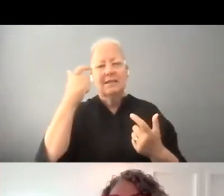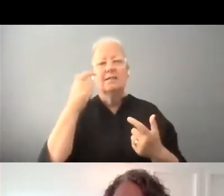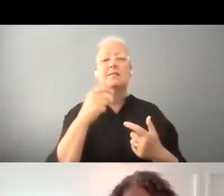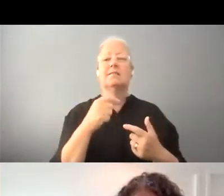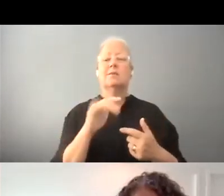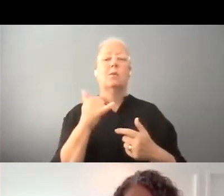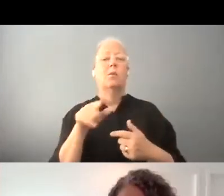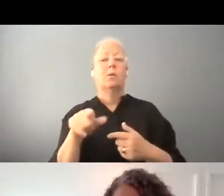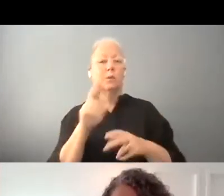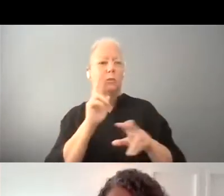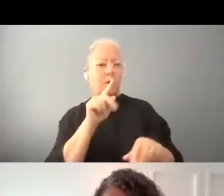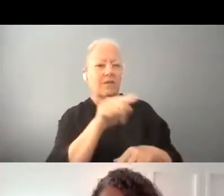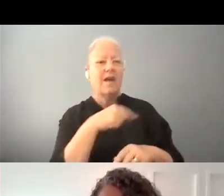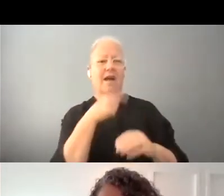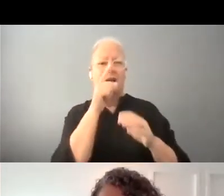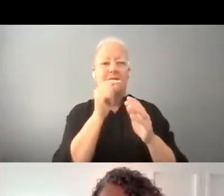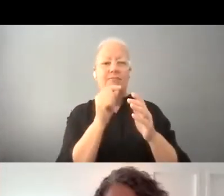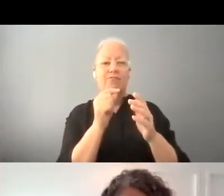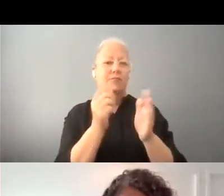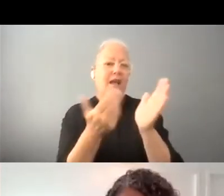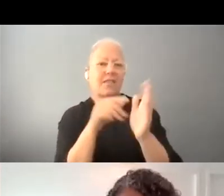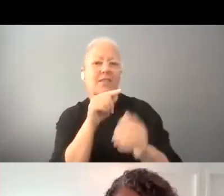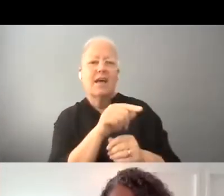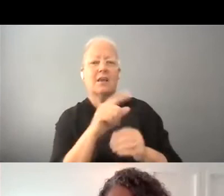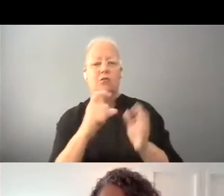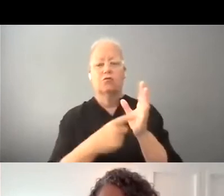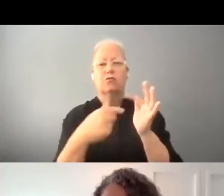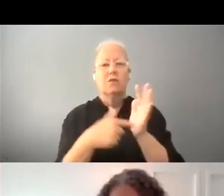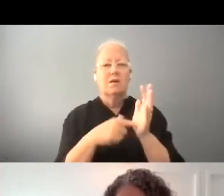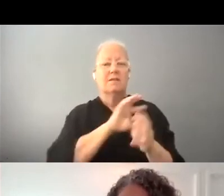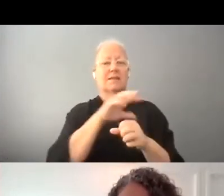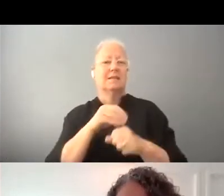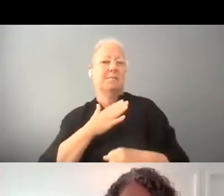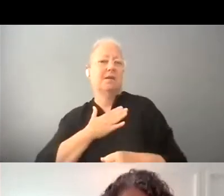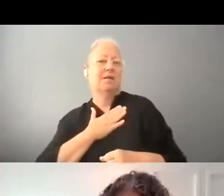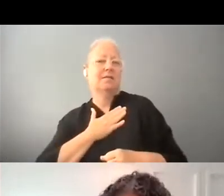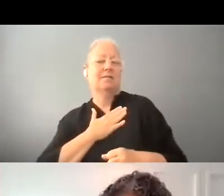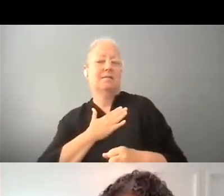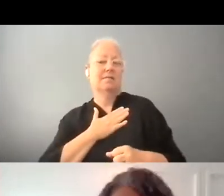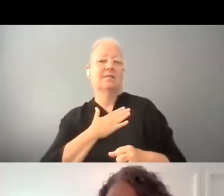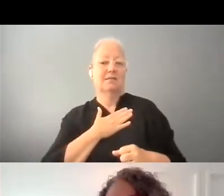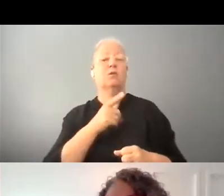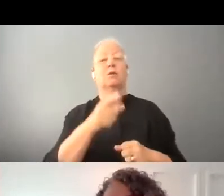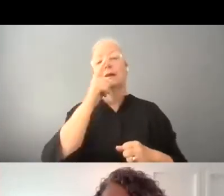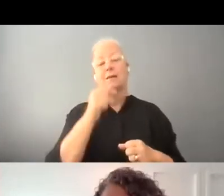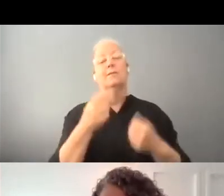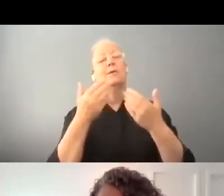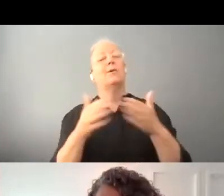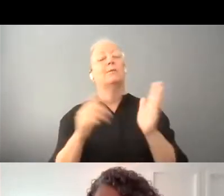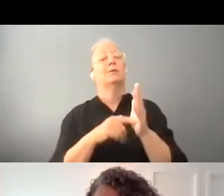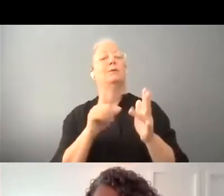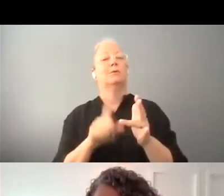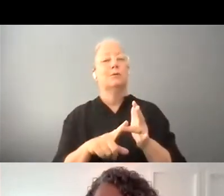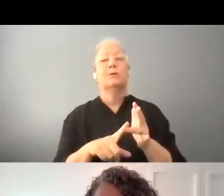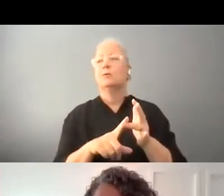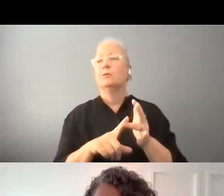well, then I can add this craft element into my own, and go and be open to taking the narrative